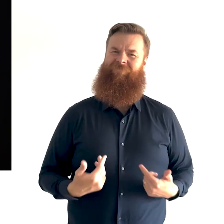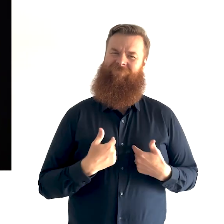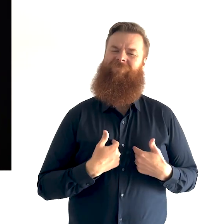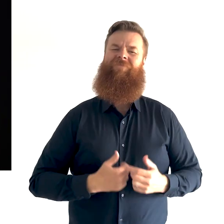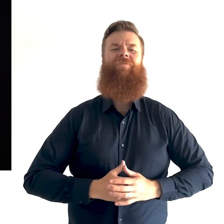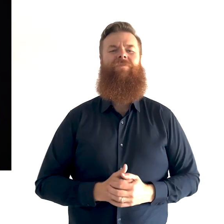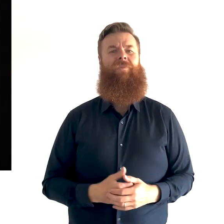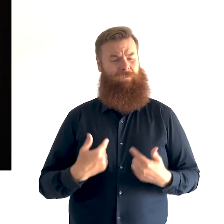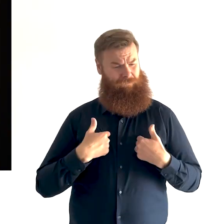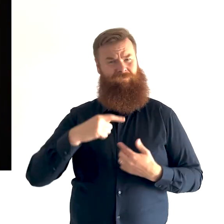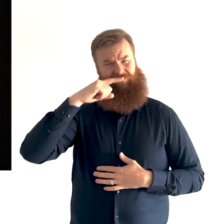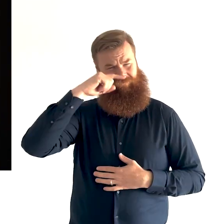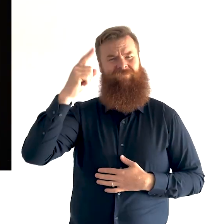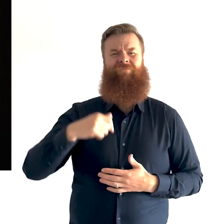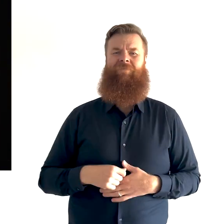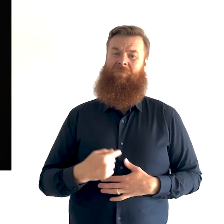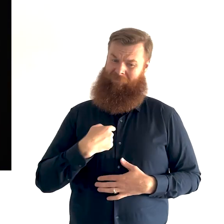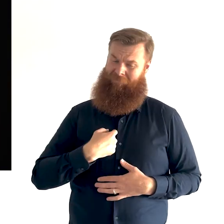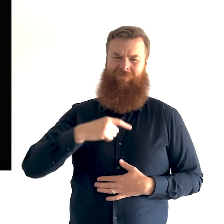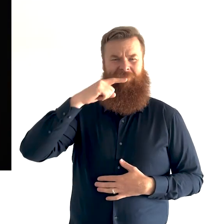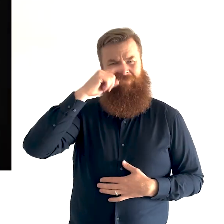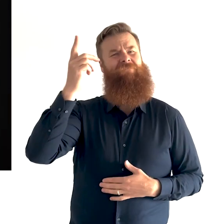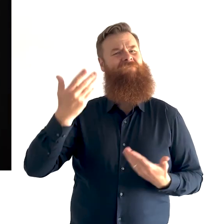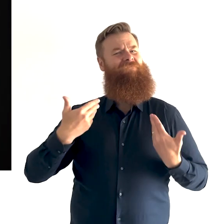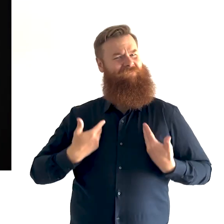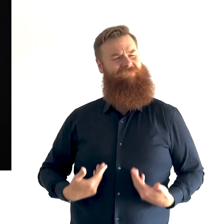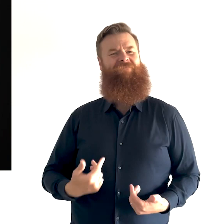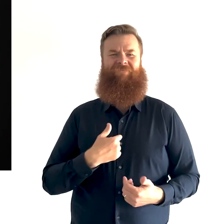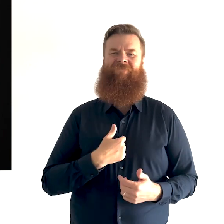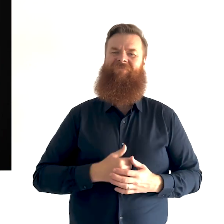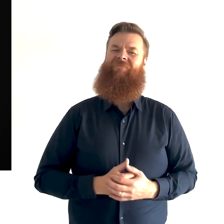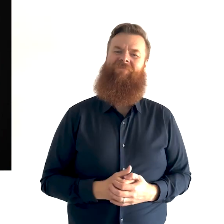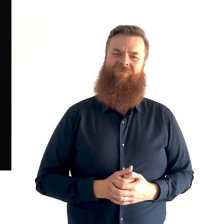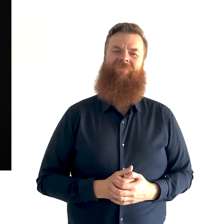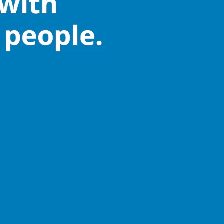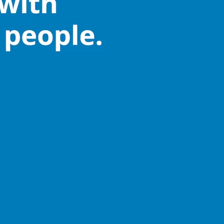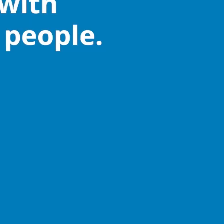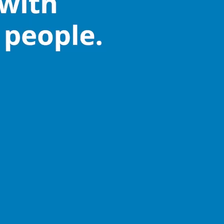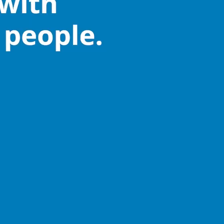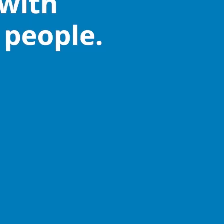proud. I am proud. I am proud. I am proud. I am proud.